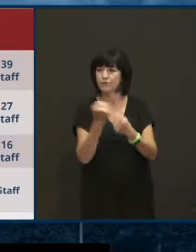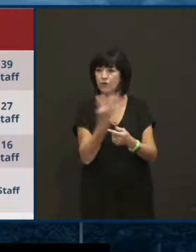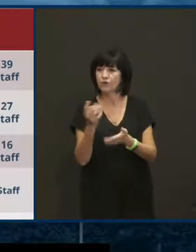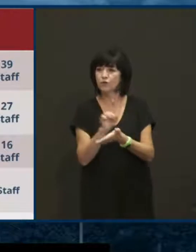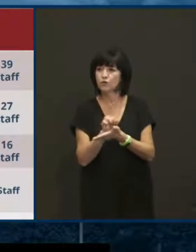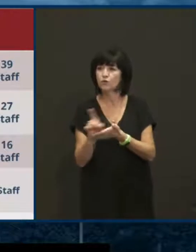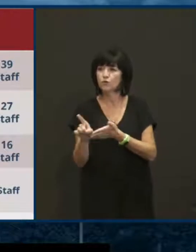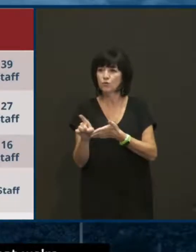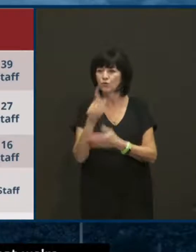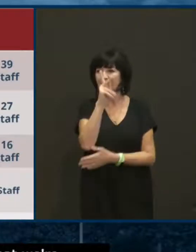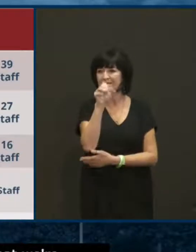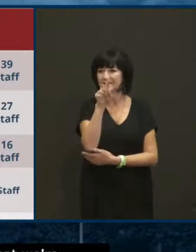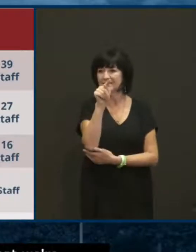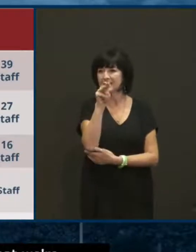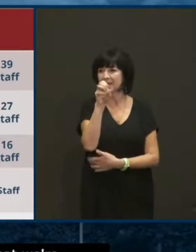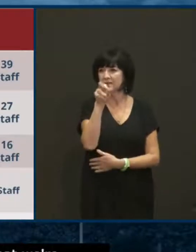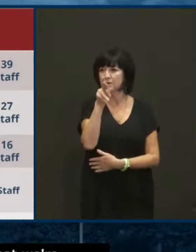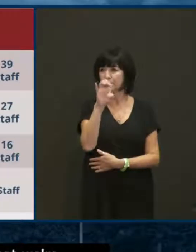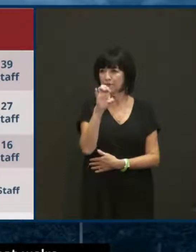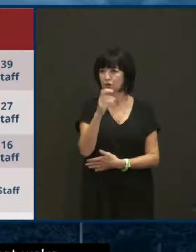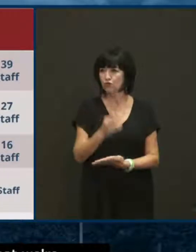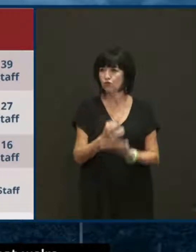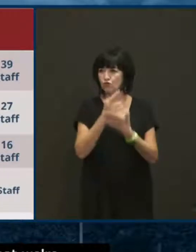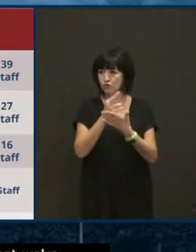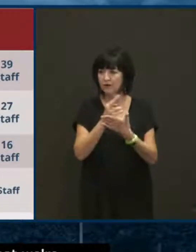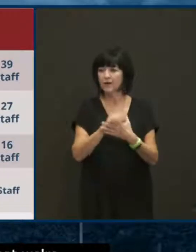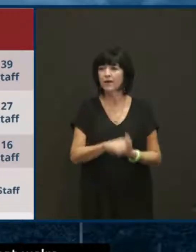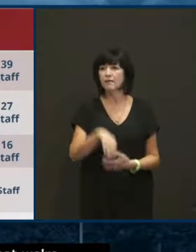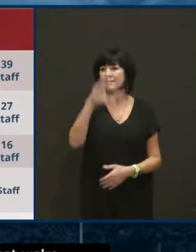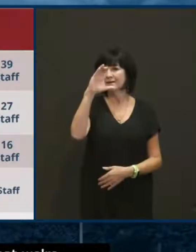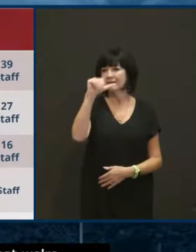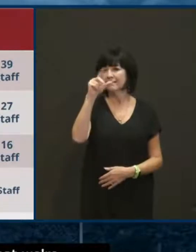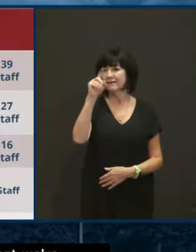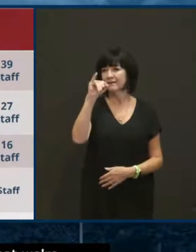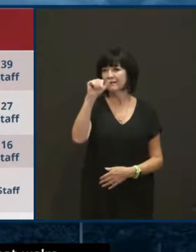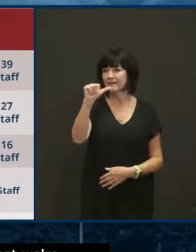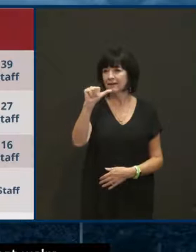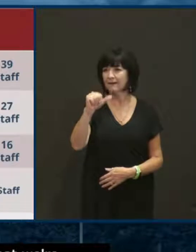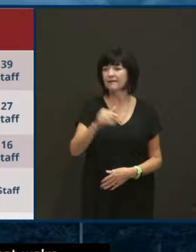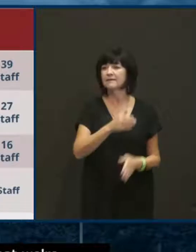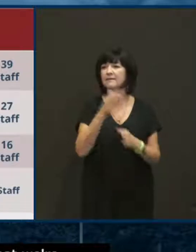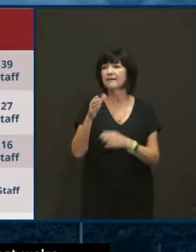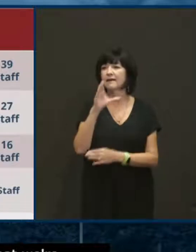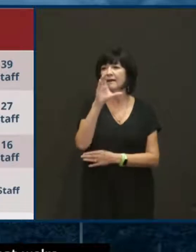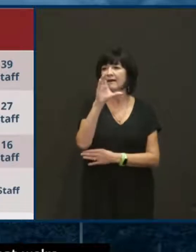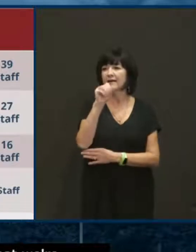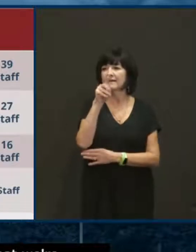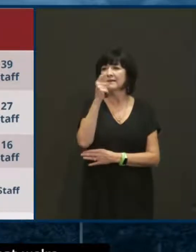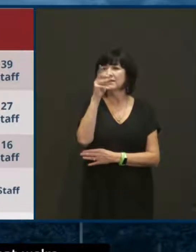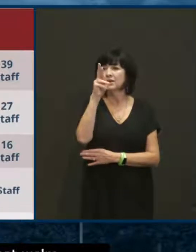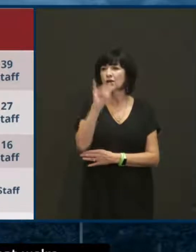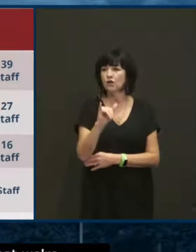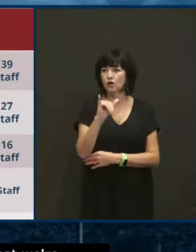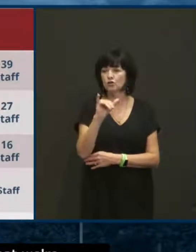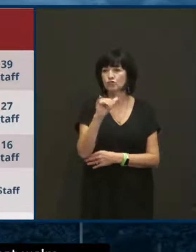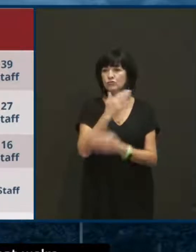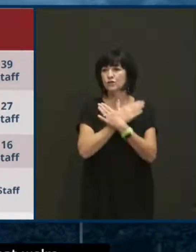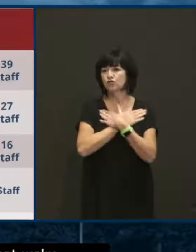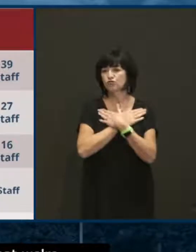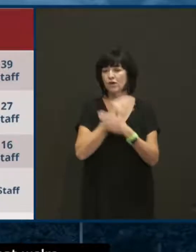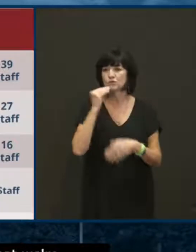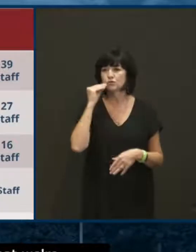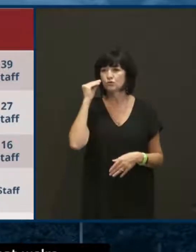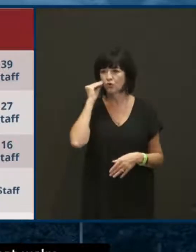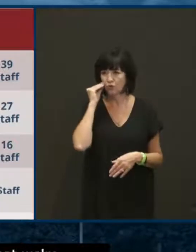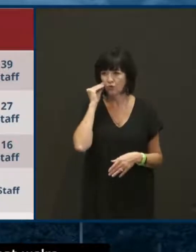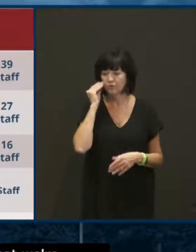weeks, Kentmere, Cadia Healthcare Silverside, and Country Rest Home, all have